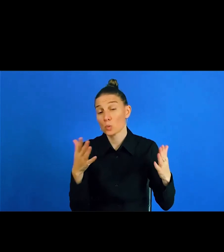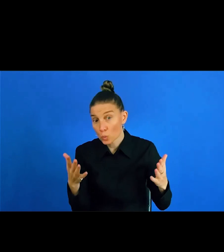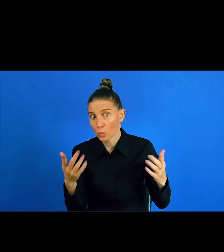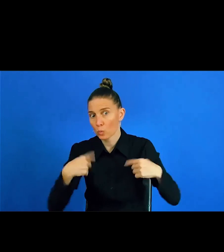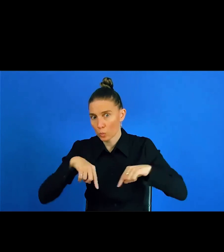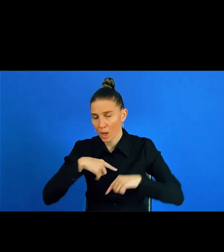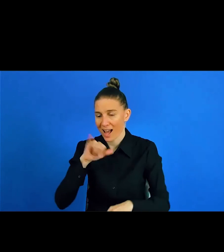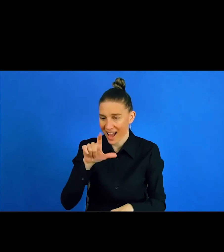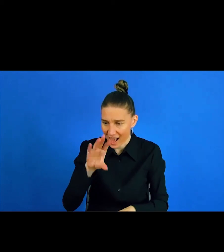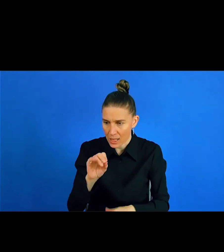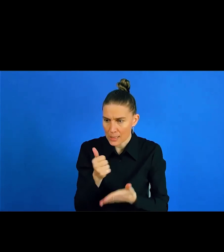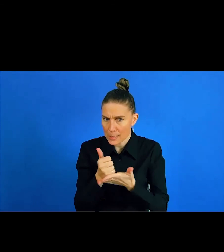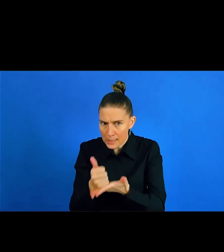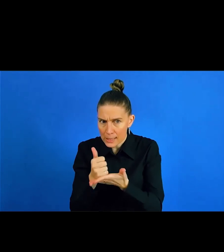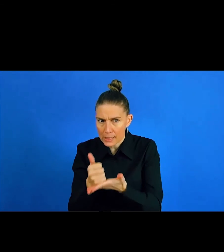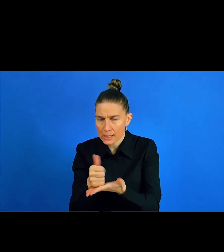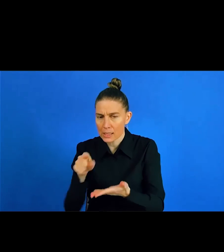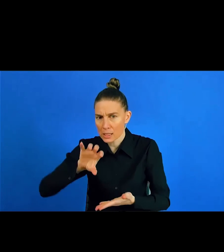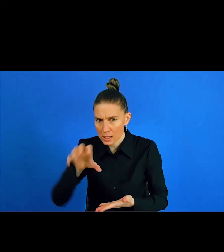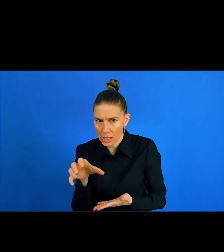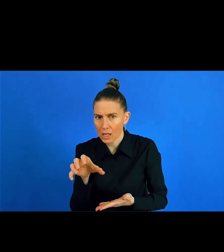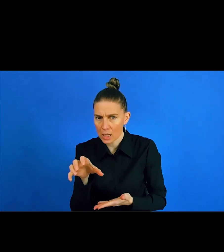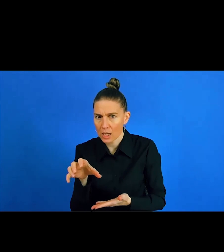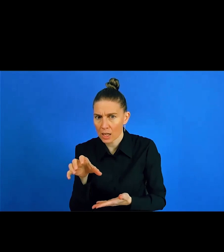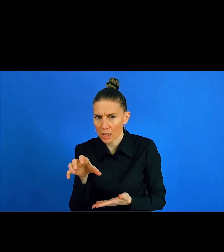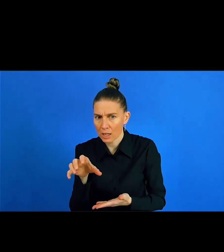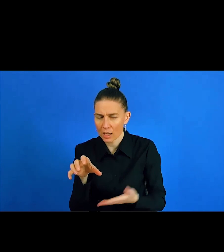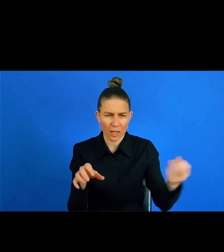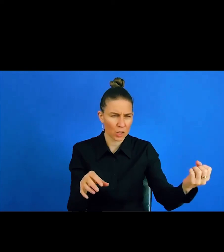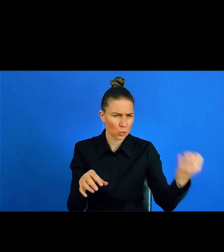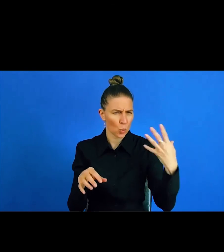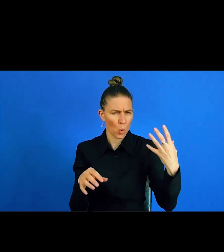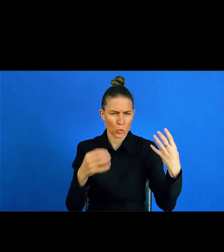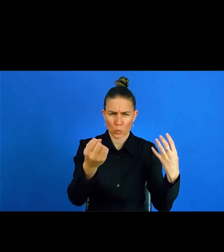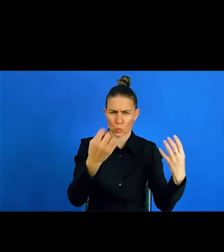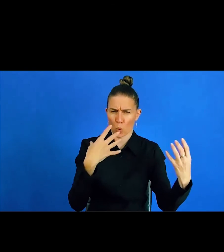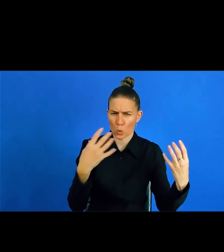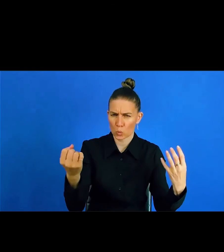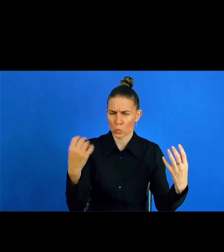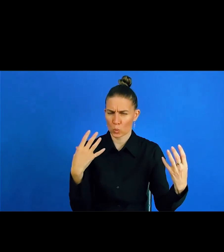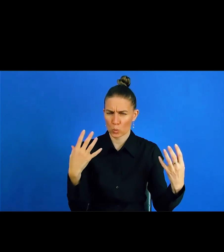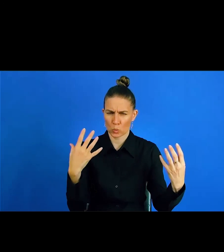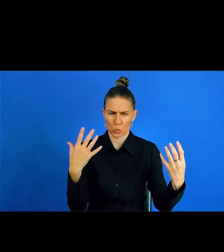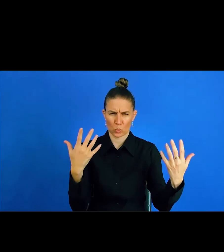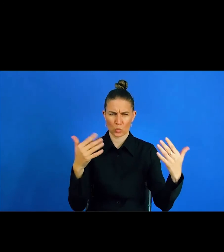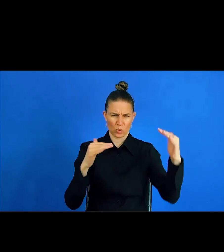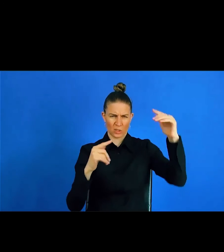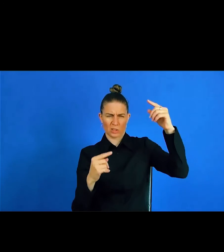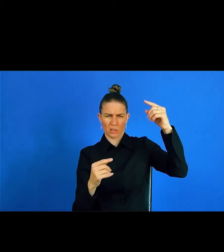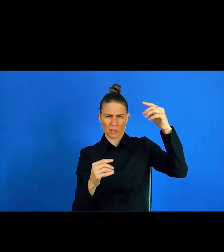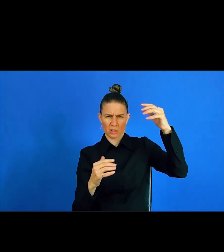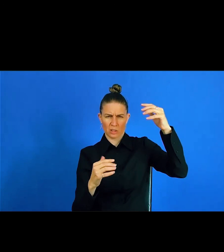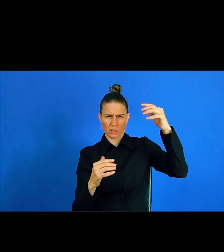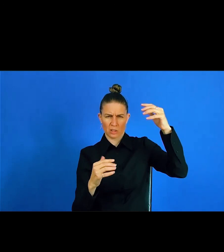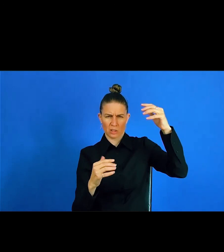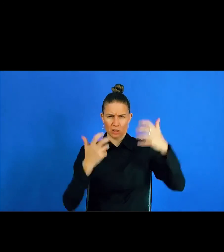to align this data coming from different sources, or if it's not possible to bridge the gaps, at least to